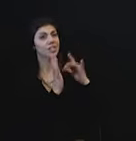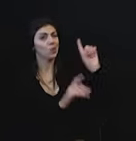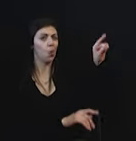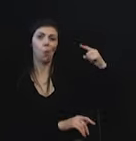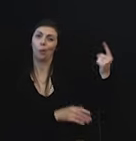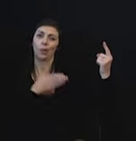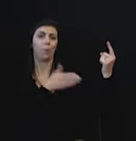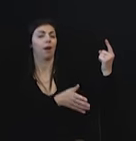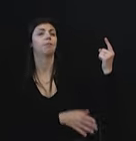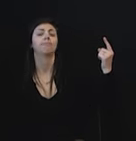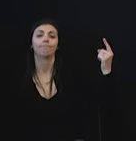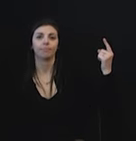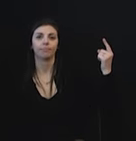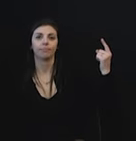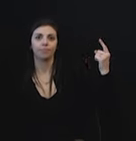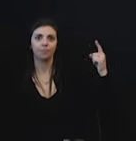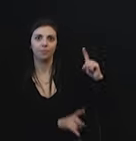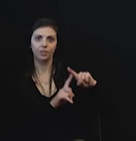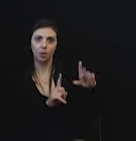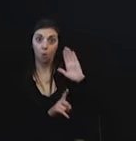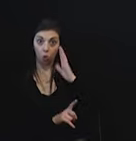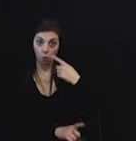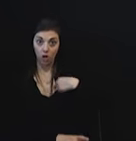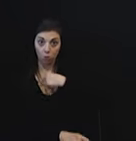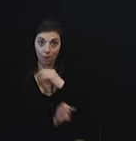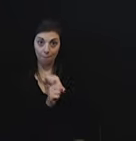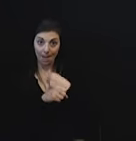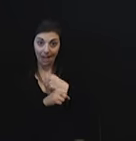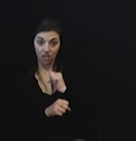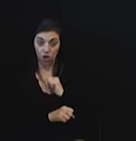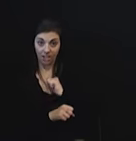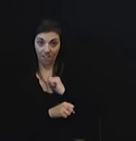But the question is, will we make ourselves available to it?